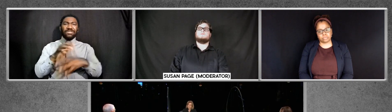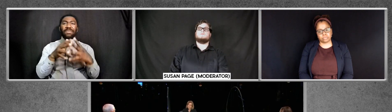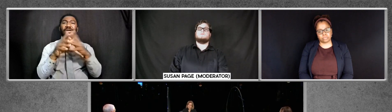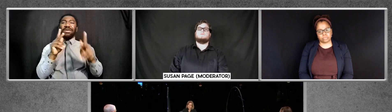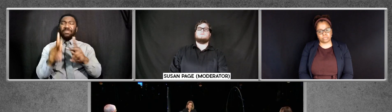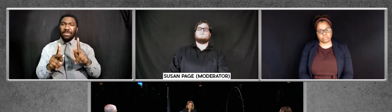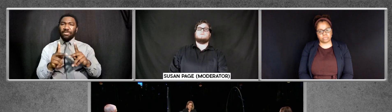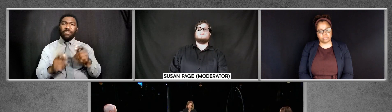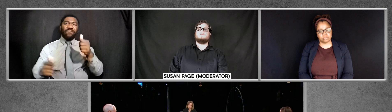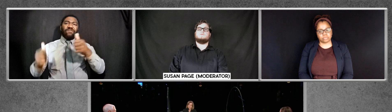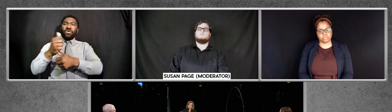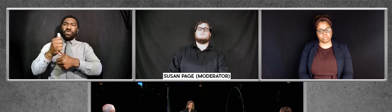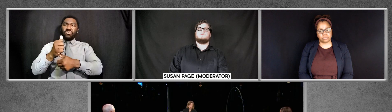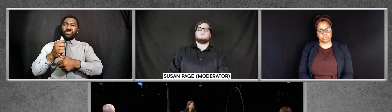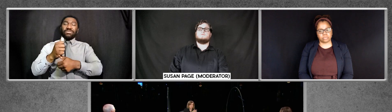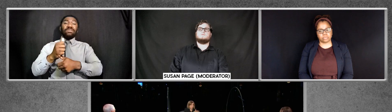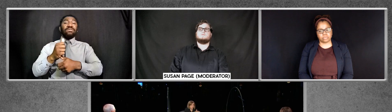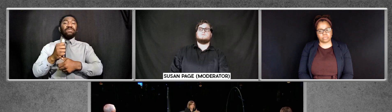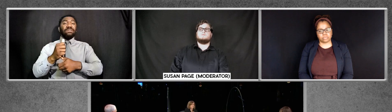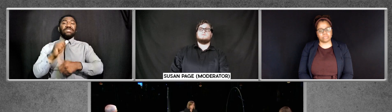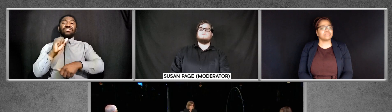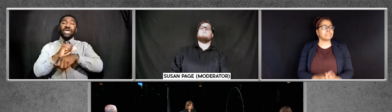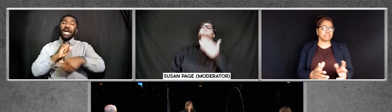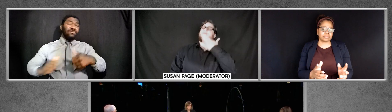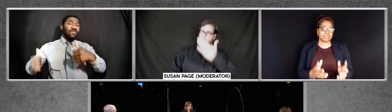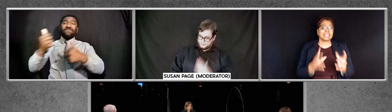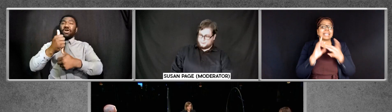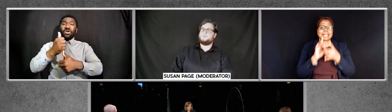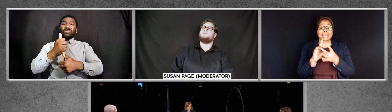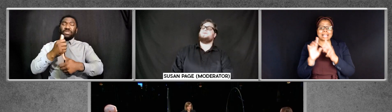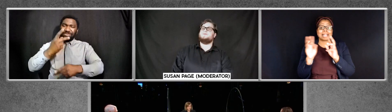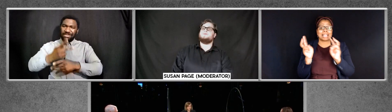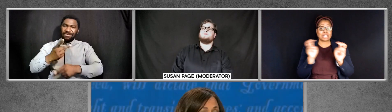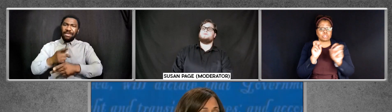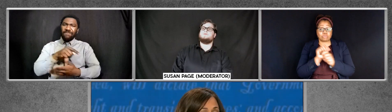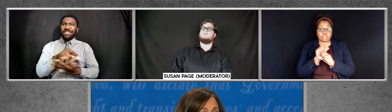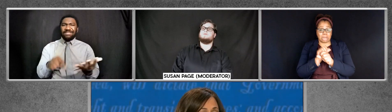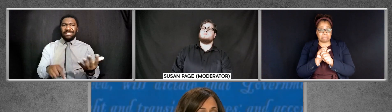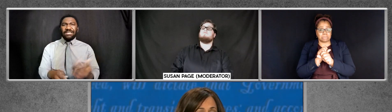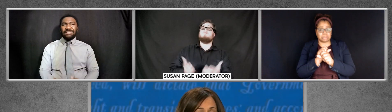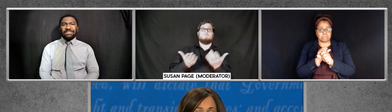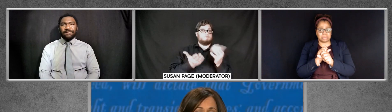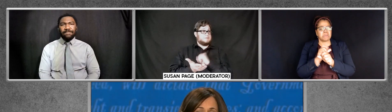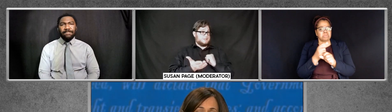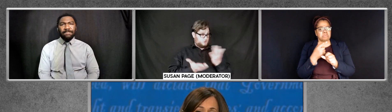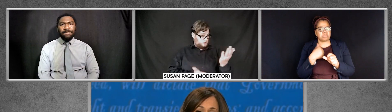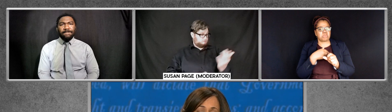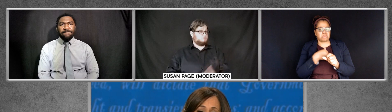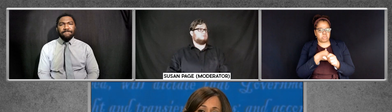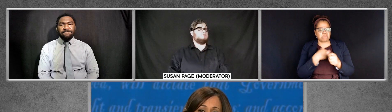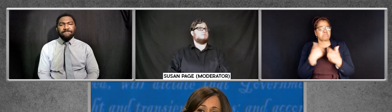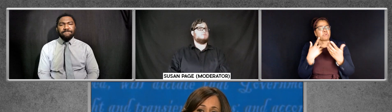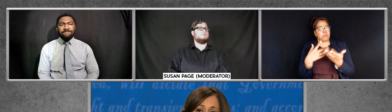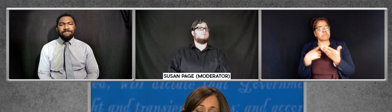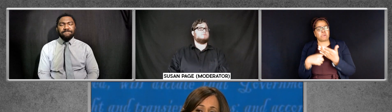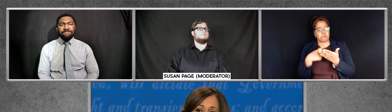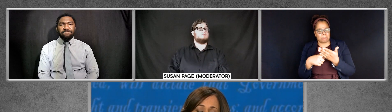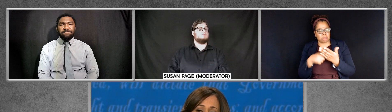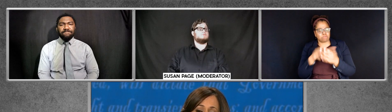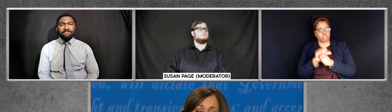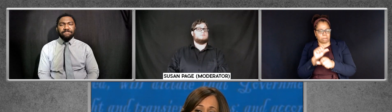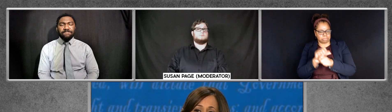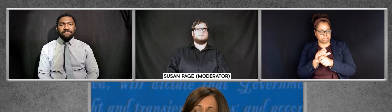our environment and follow the science. Thank you, But, on the issue of jobs, Senator Harris. Let's talk about that. The vice president earlier referred